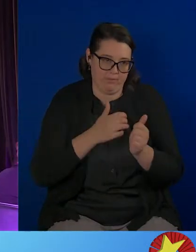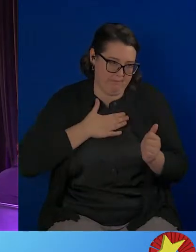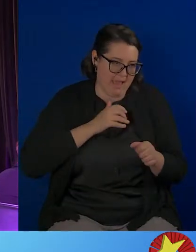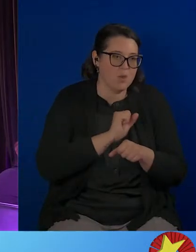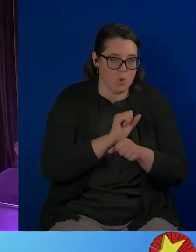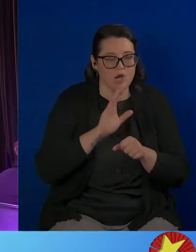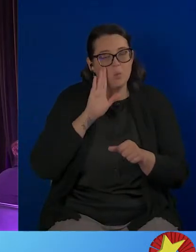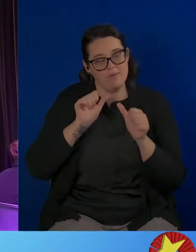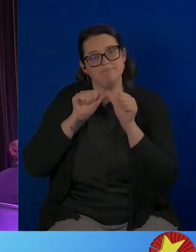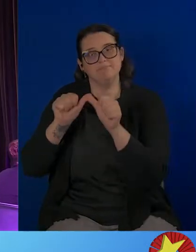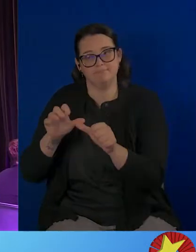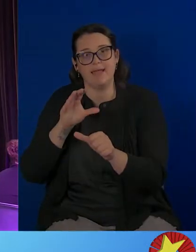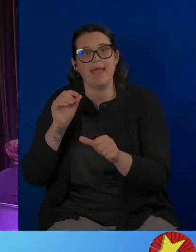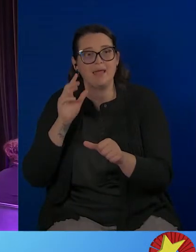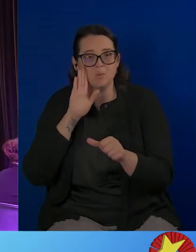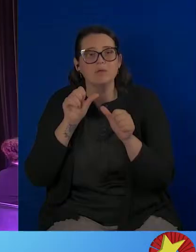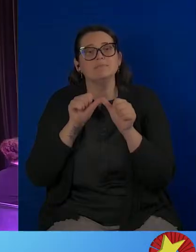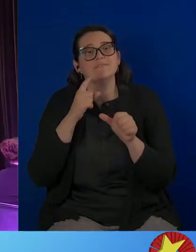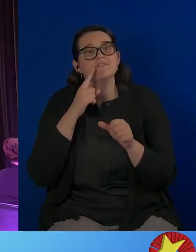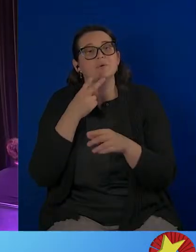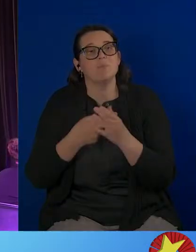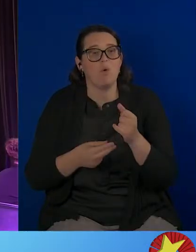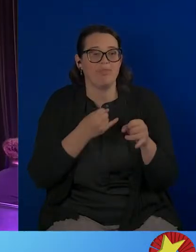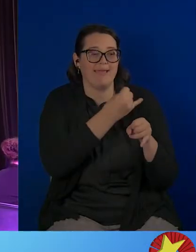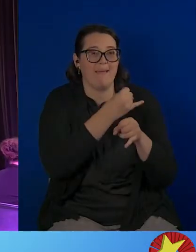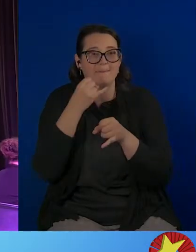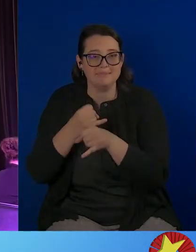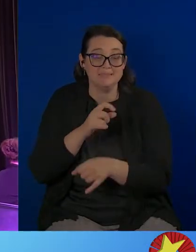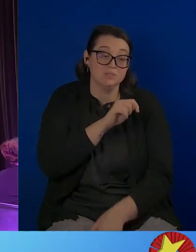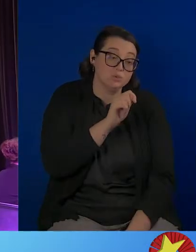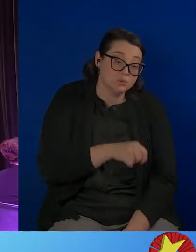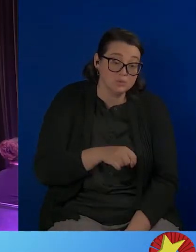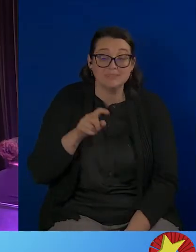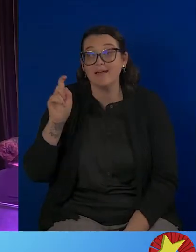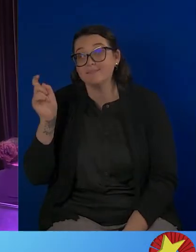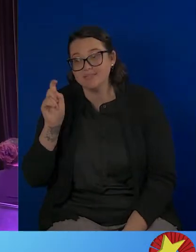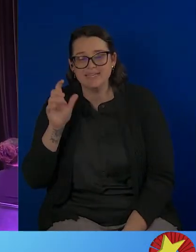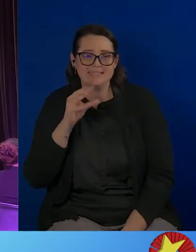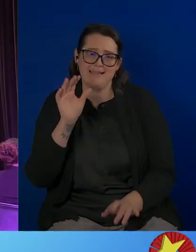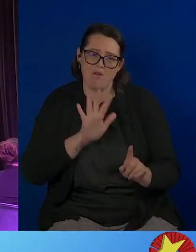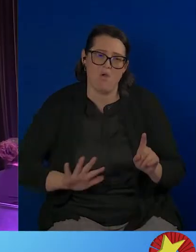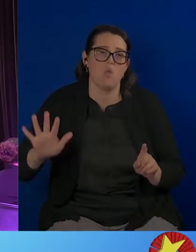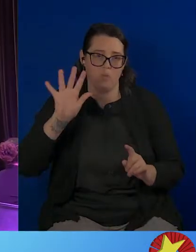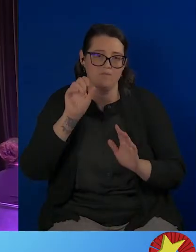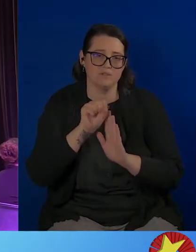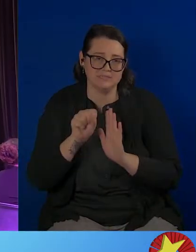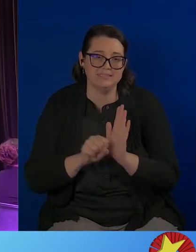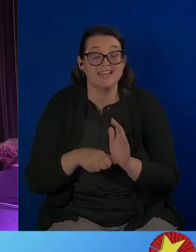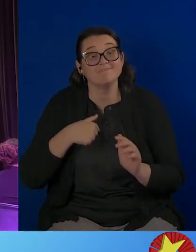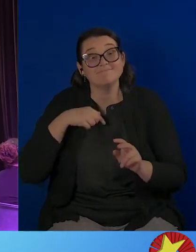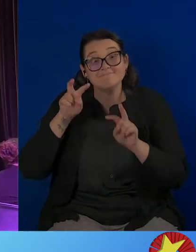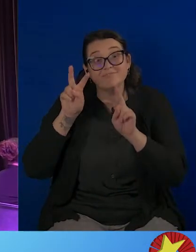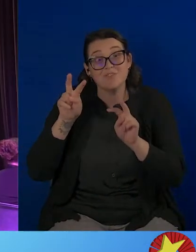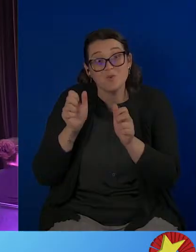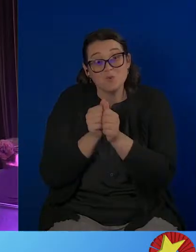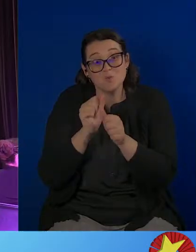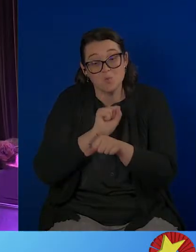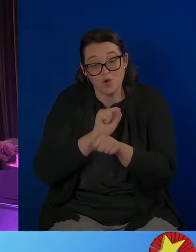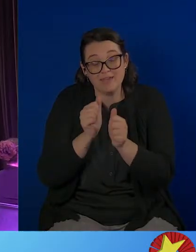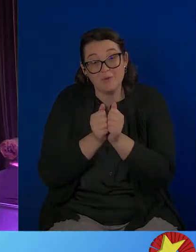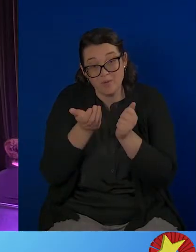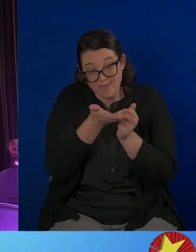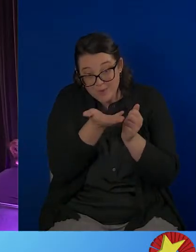on our campuses in Tucson, here at PDSD, as well as students around the state. I look forward to working with you all, with the